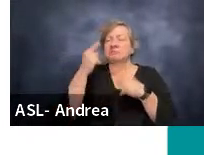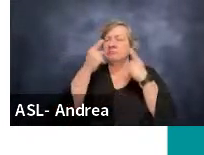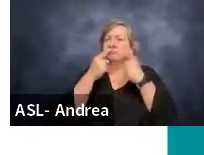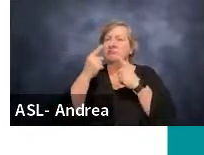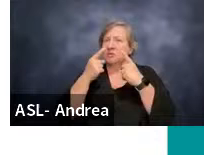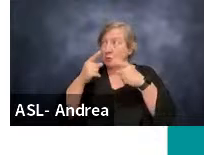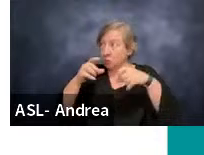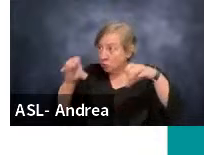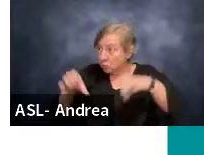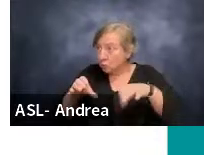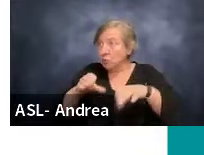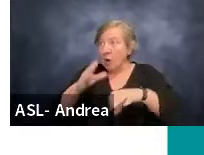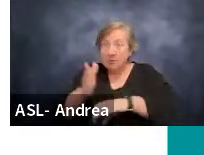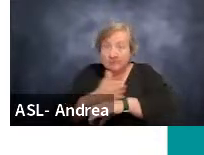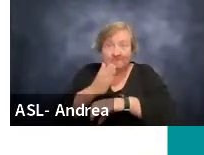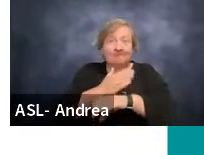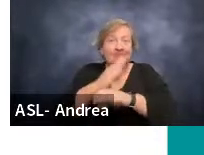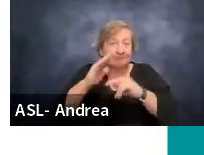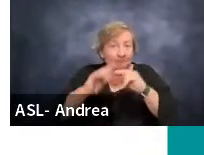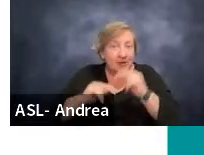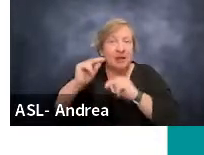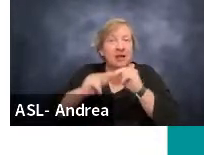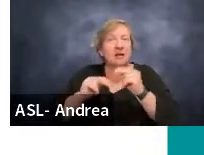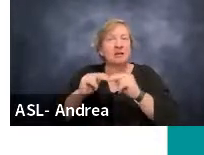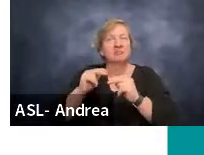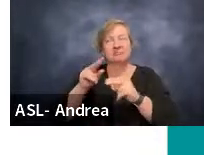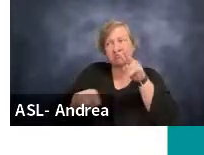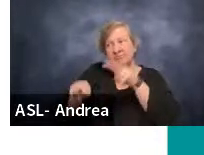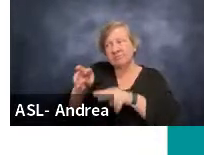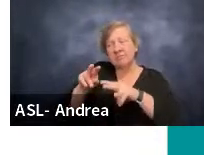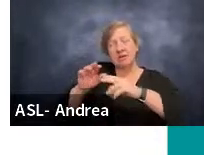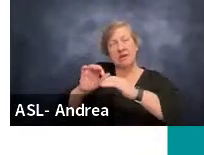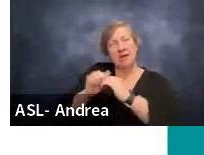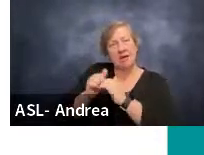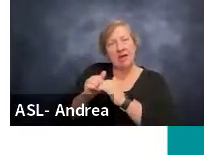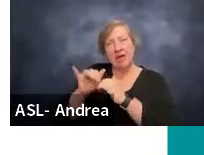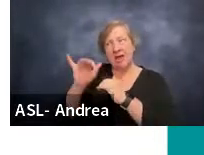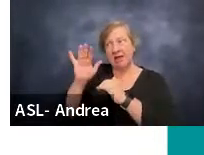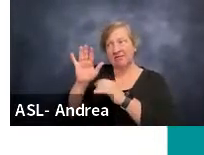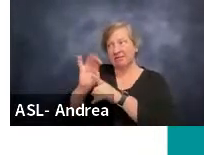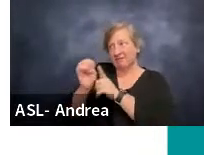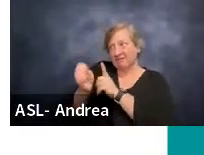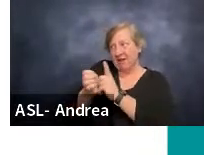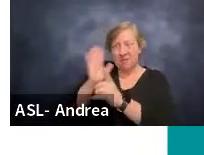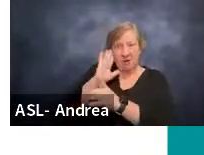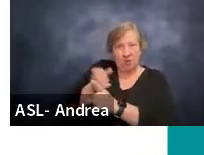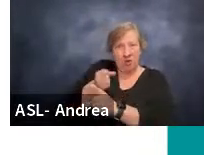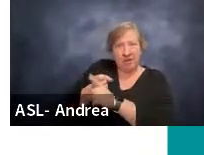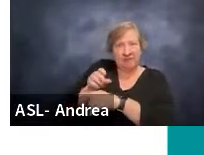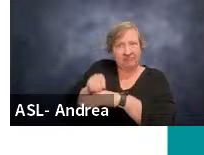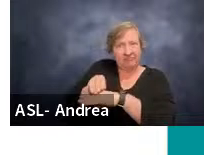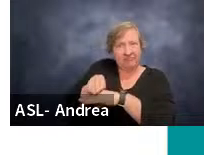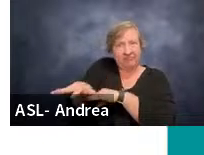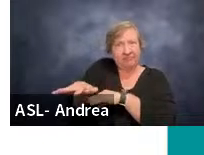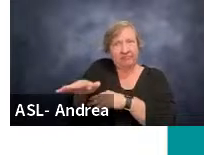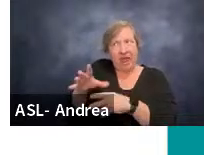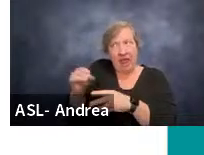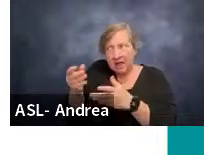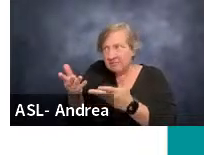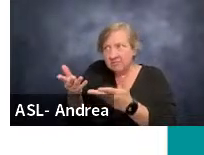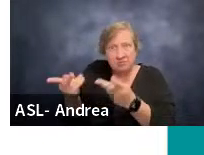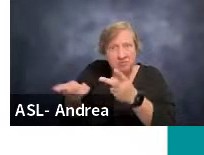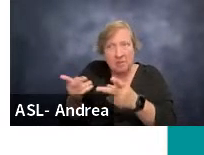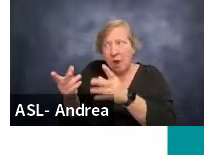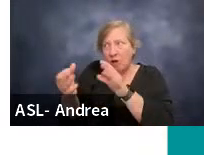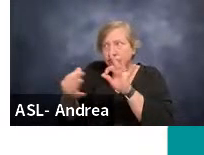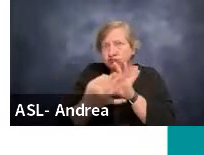their actions, as well as public comment before making a decision. The law requires that